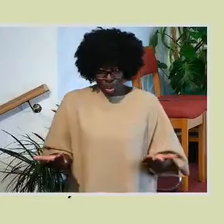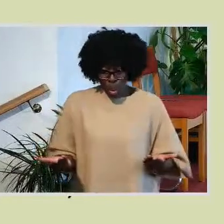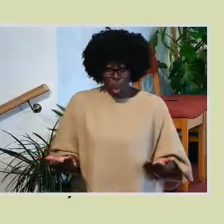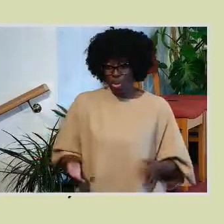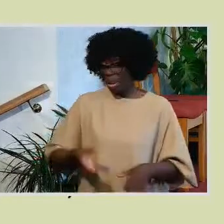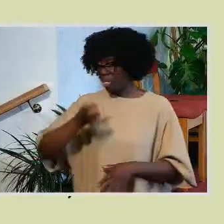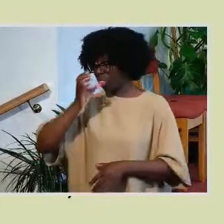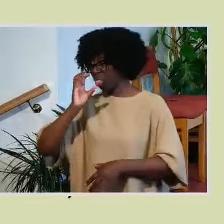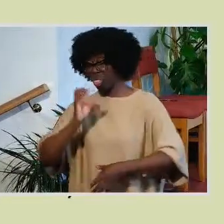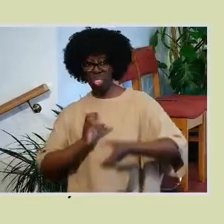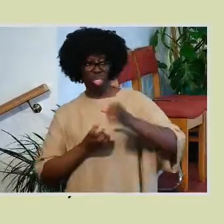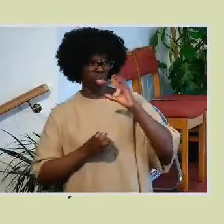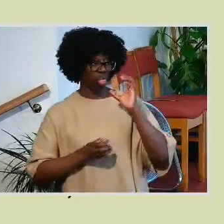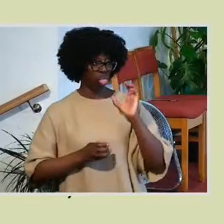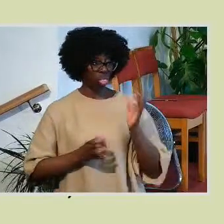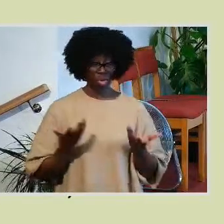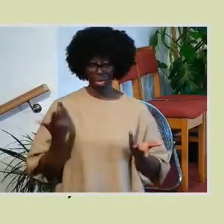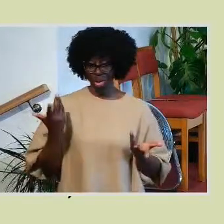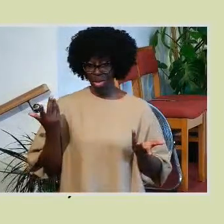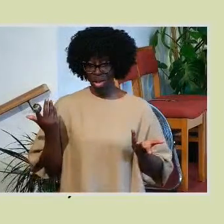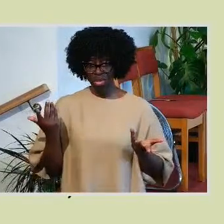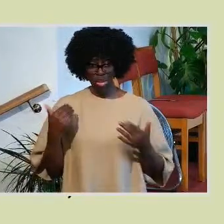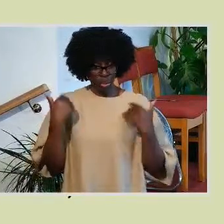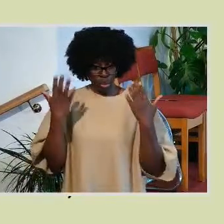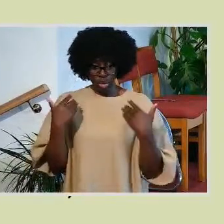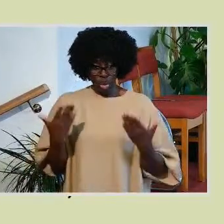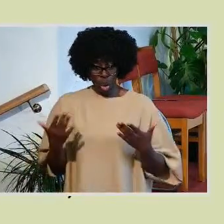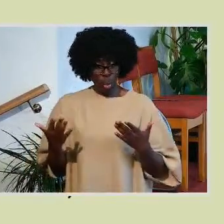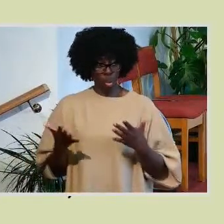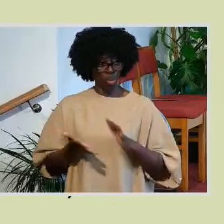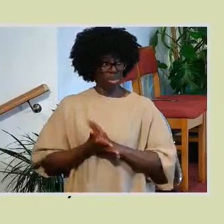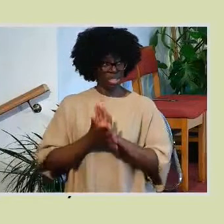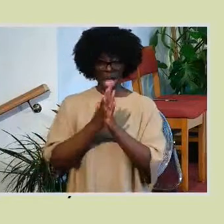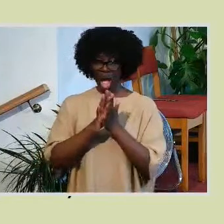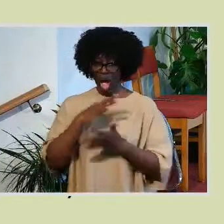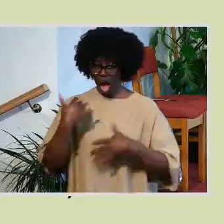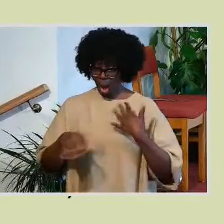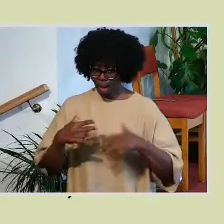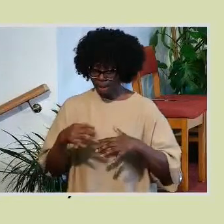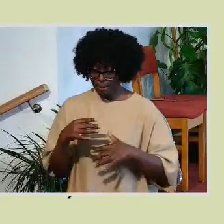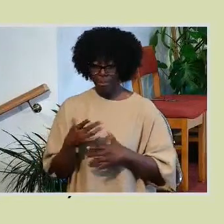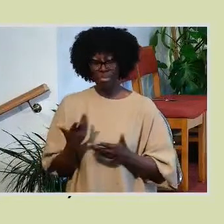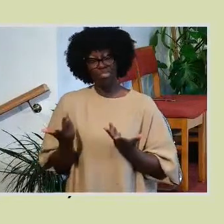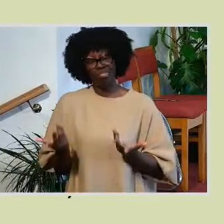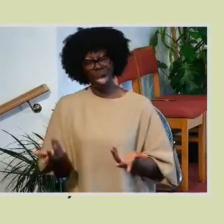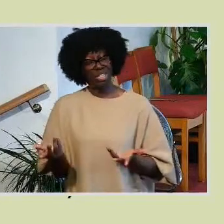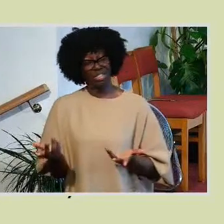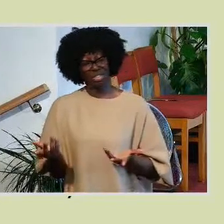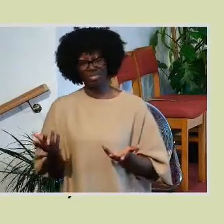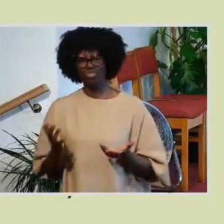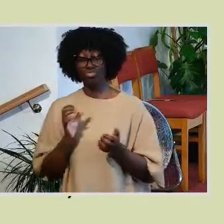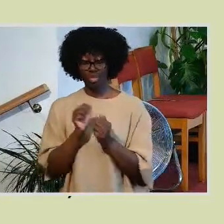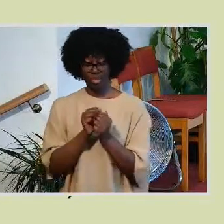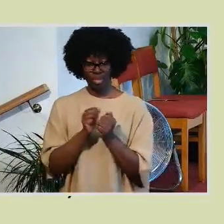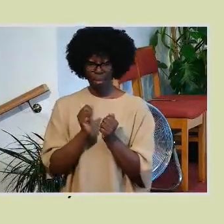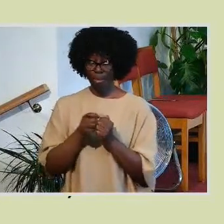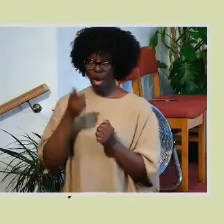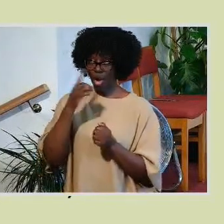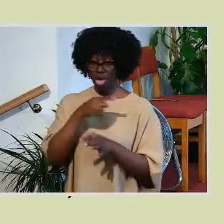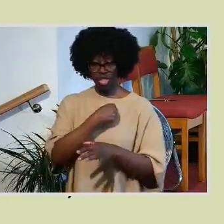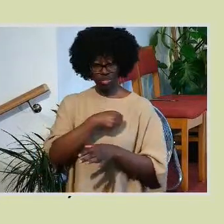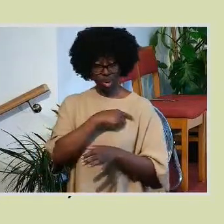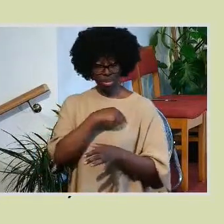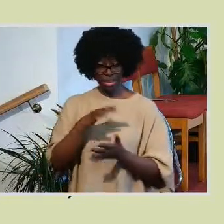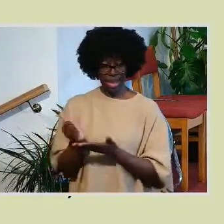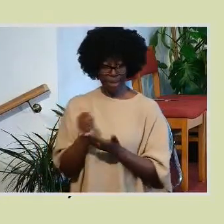might have not been as active, or whatever it is. But if we come back to him, we can restore some of those years that we have